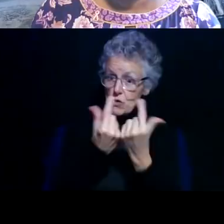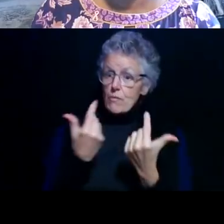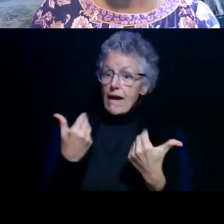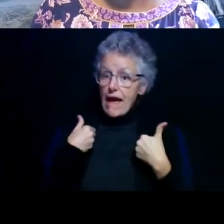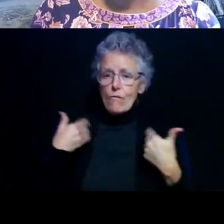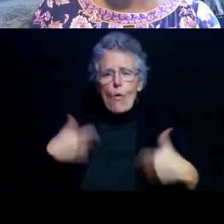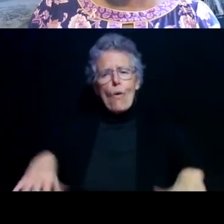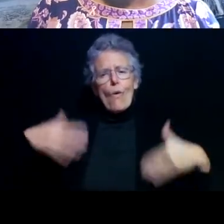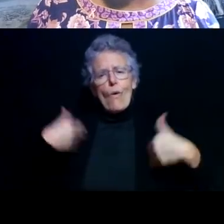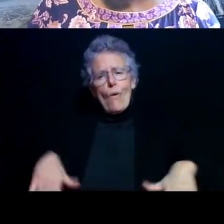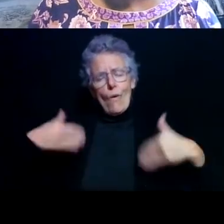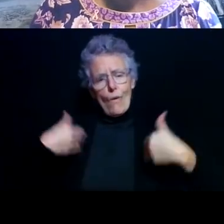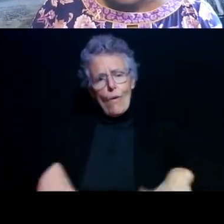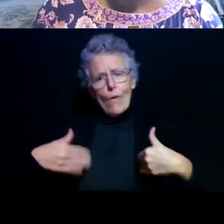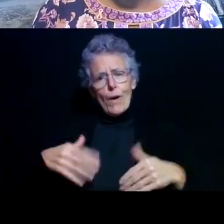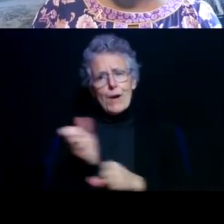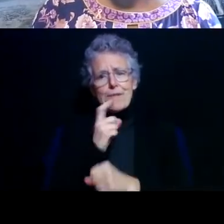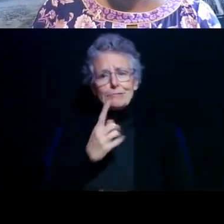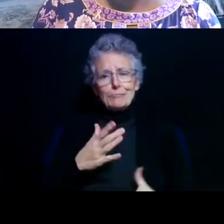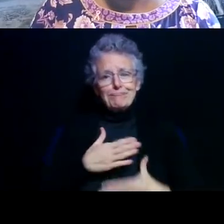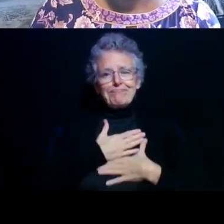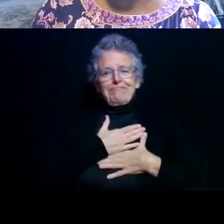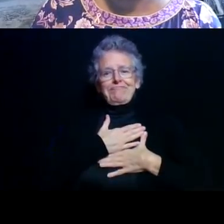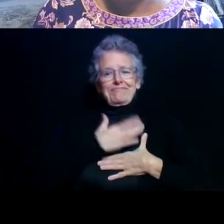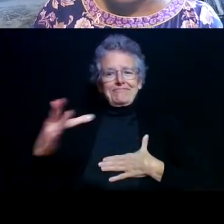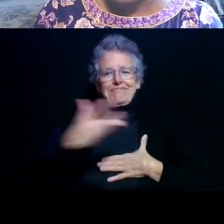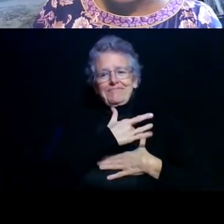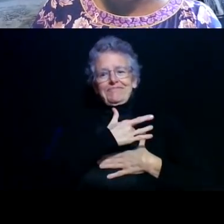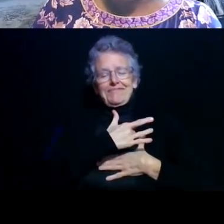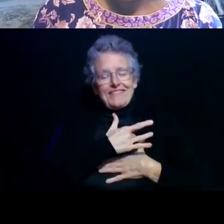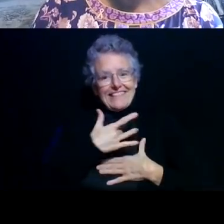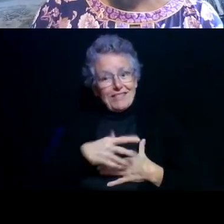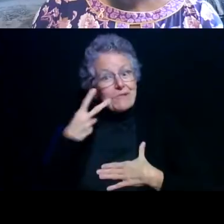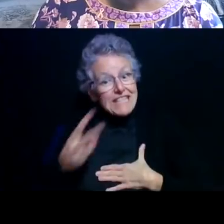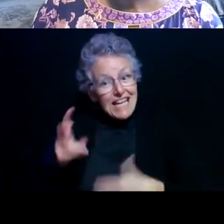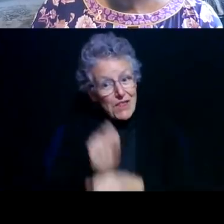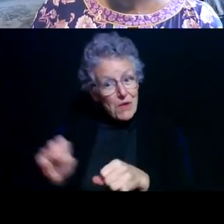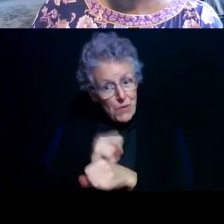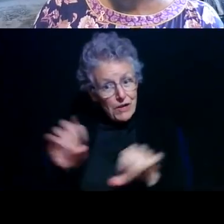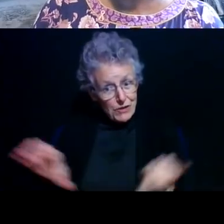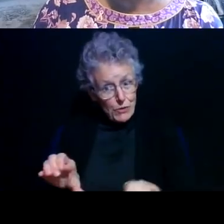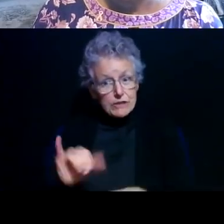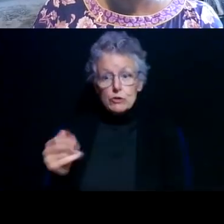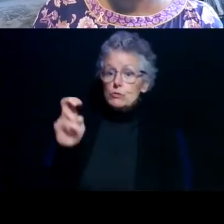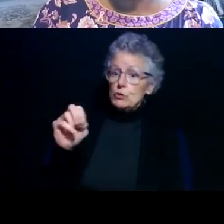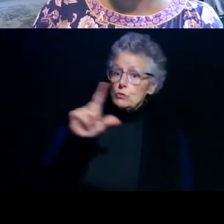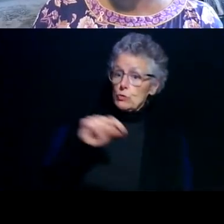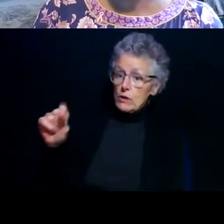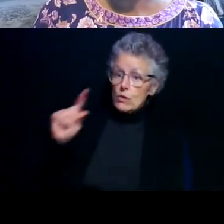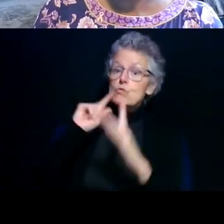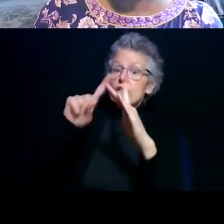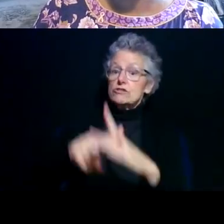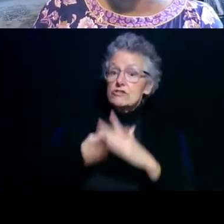it just brings joy to my heart to see the work that's being done. So in June of 2020, we launched the